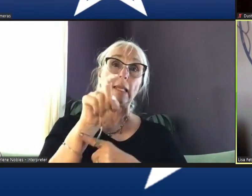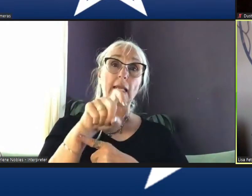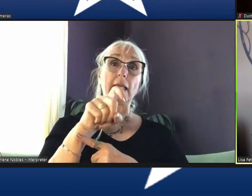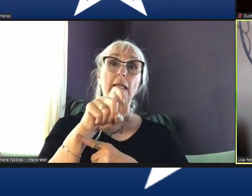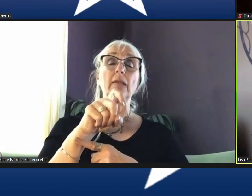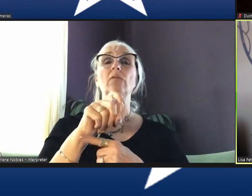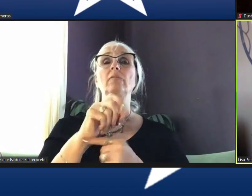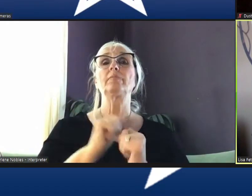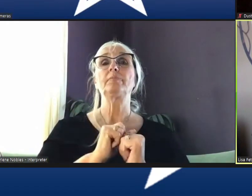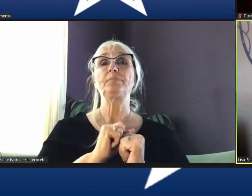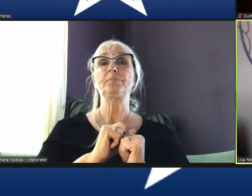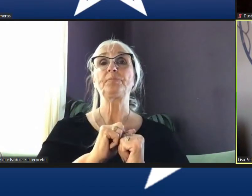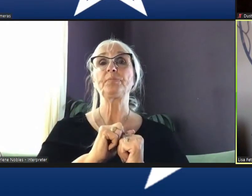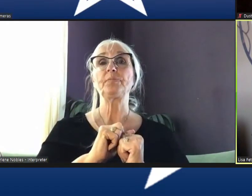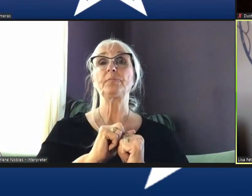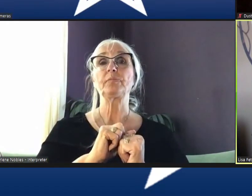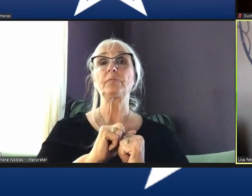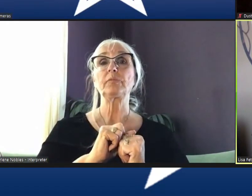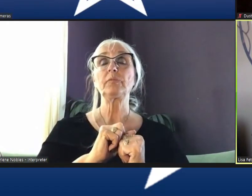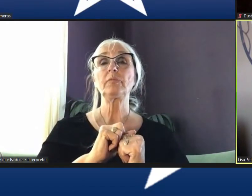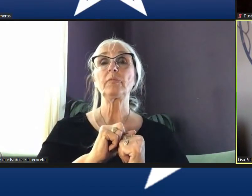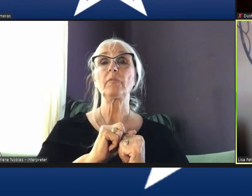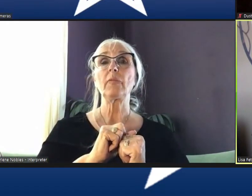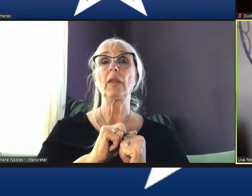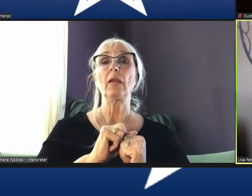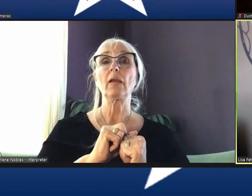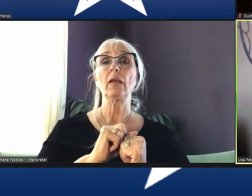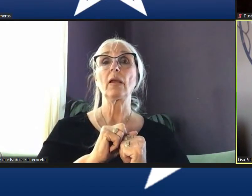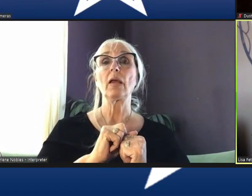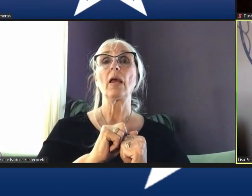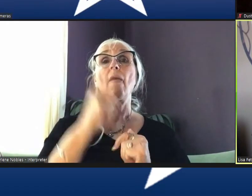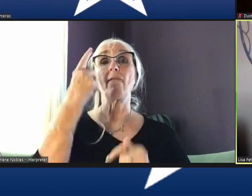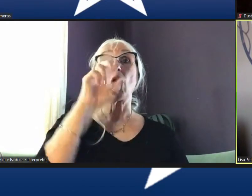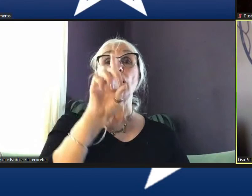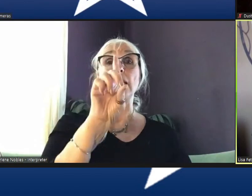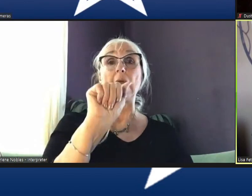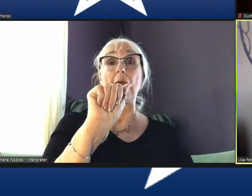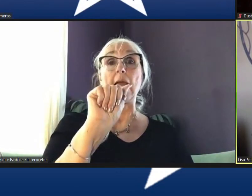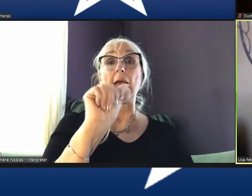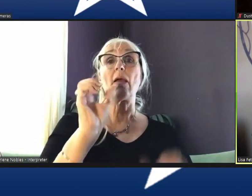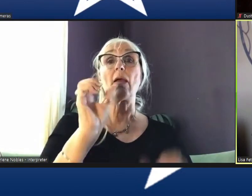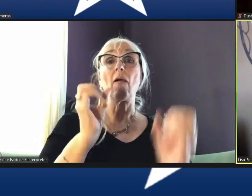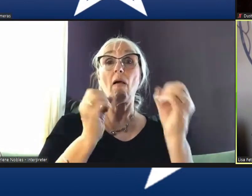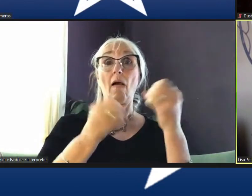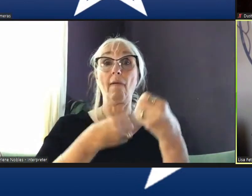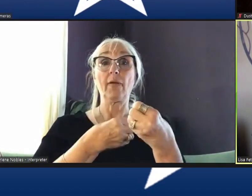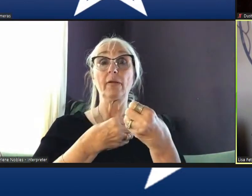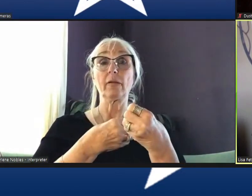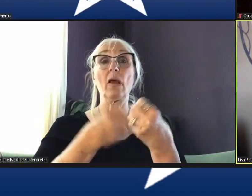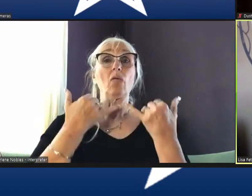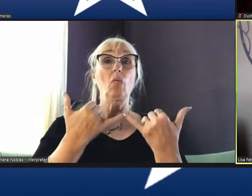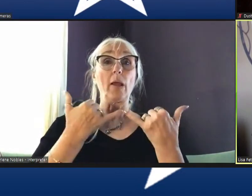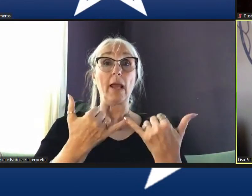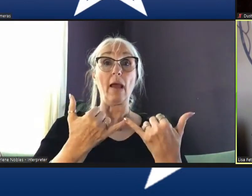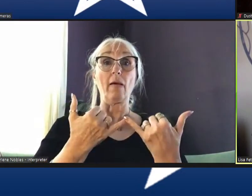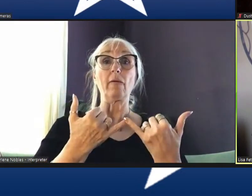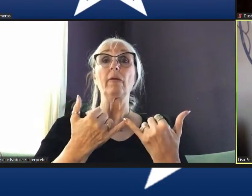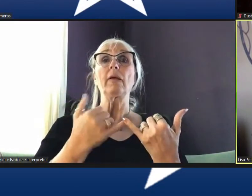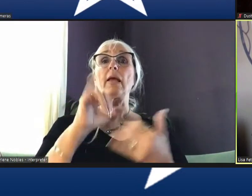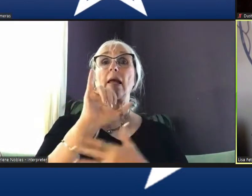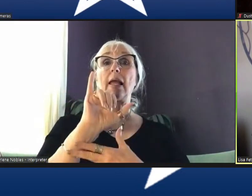So for the DA's office, they are currently invoiced through March